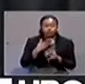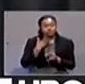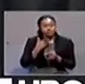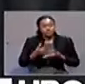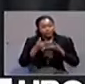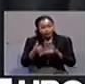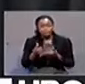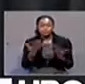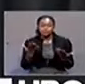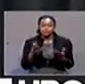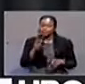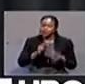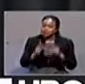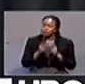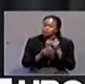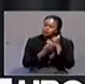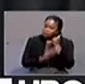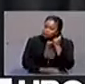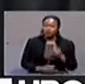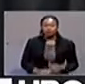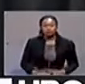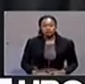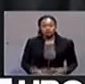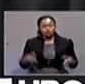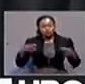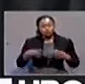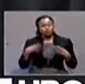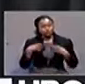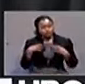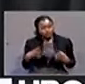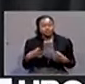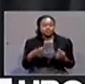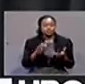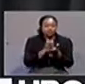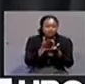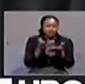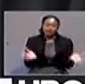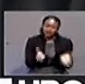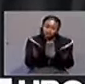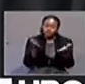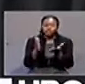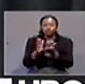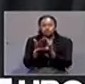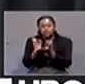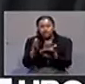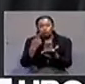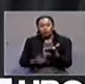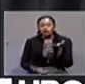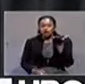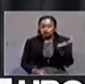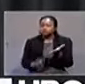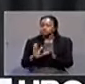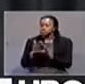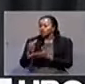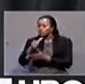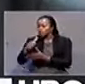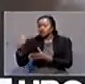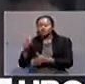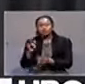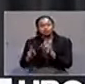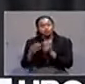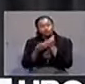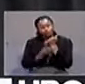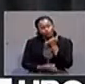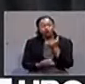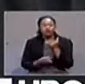poor, those who are rich. Was always encouraging us to share. This Archbishop loved his